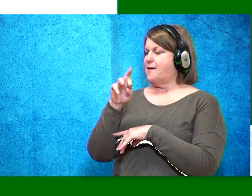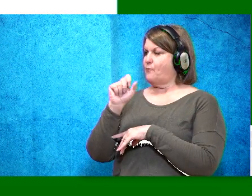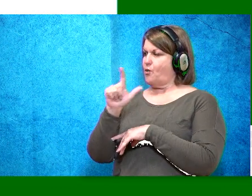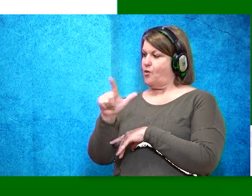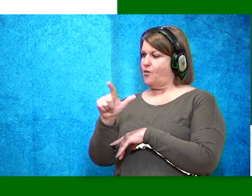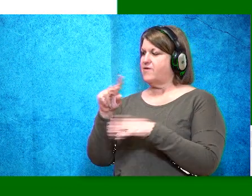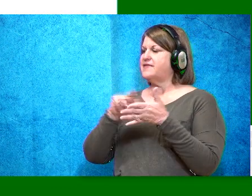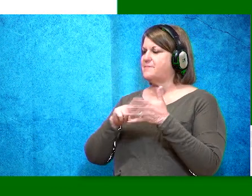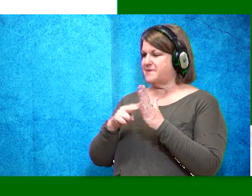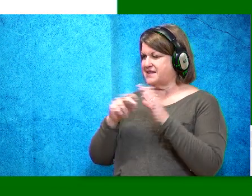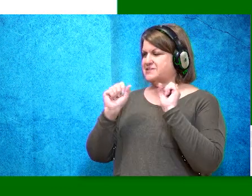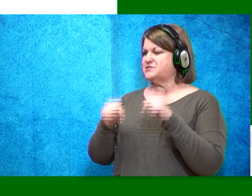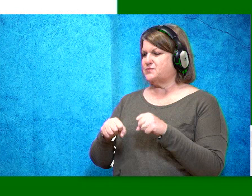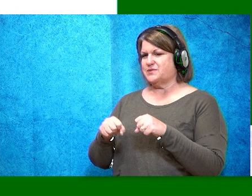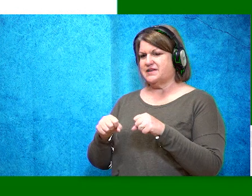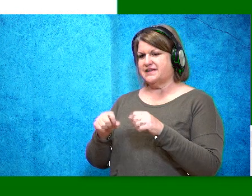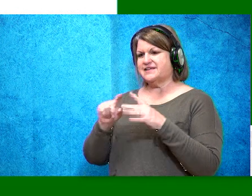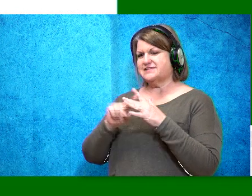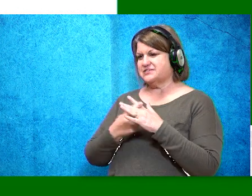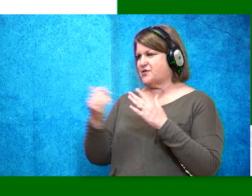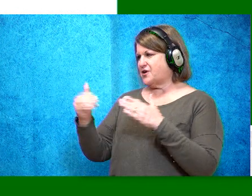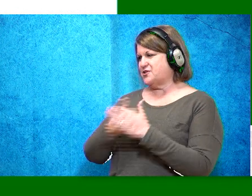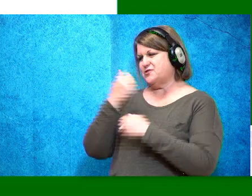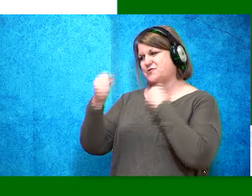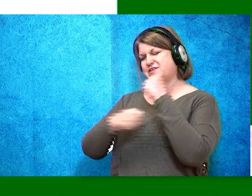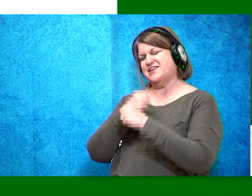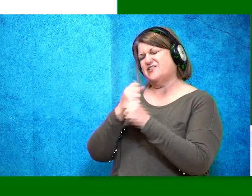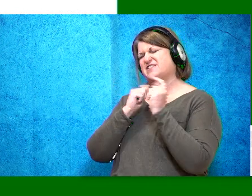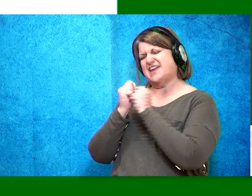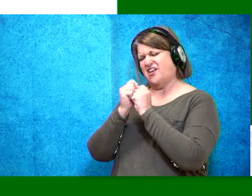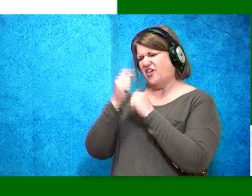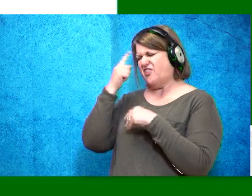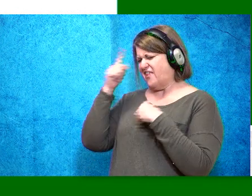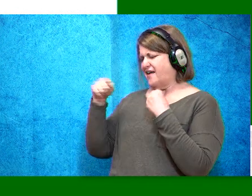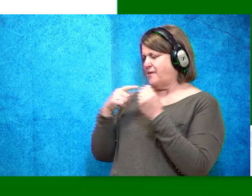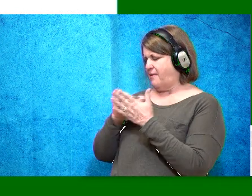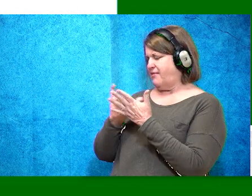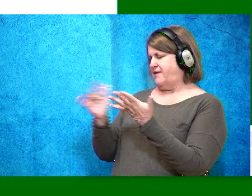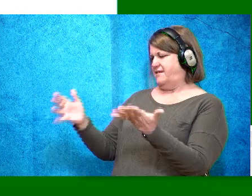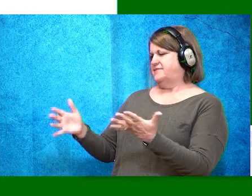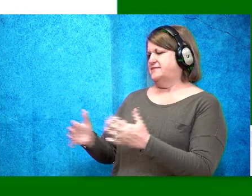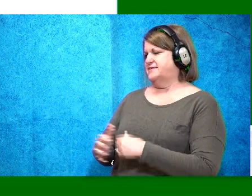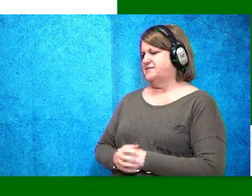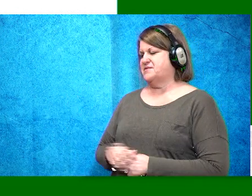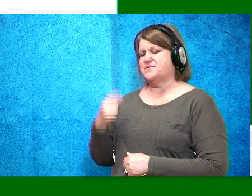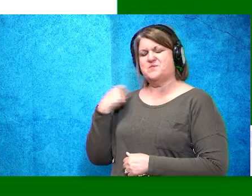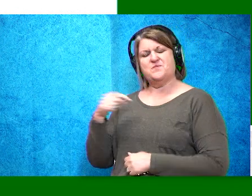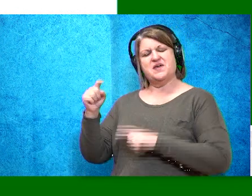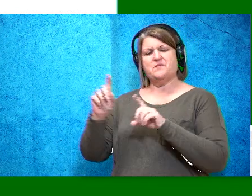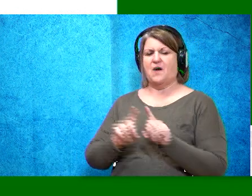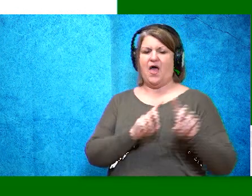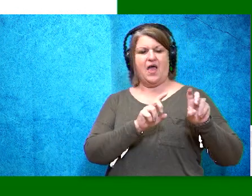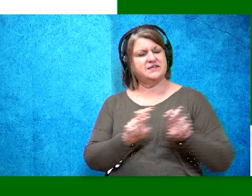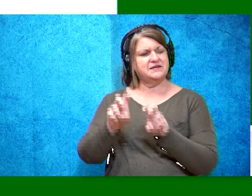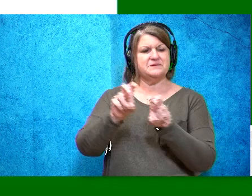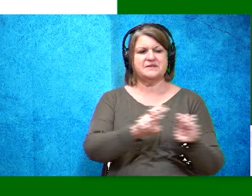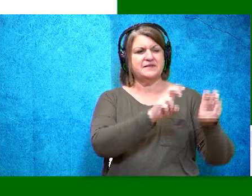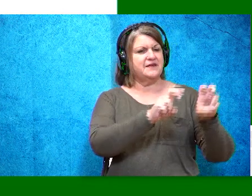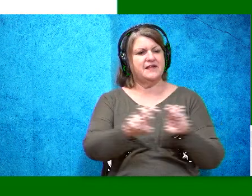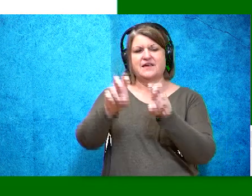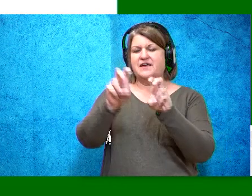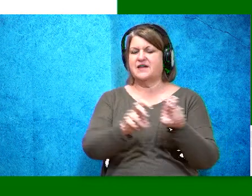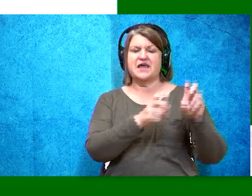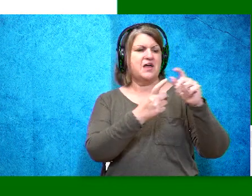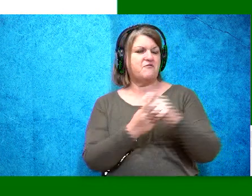can begin a whole new year together, Toad. Think of it, said Frog. We will skip through the meadows and run through the woods